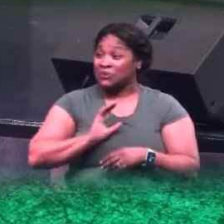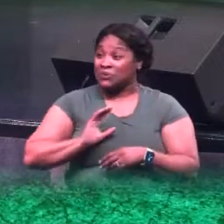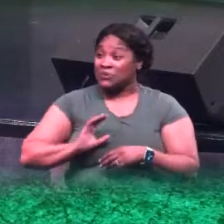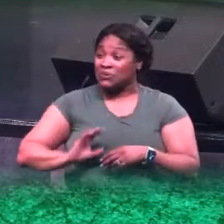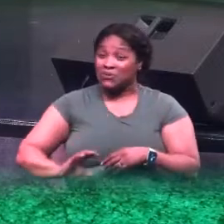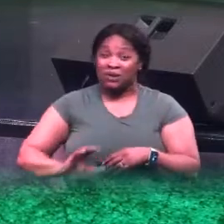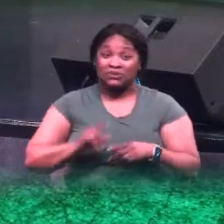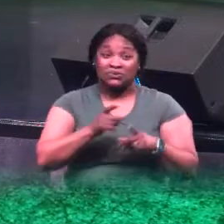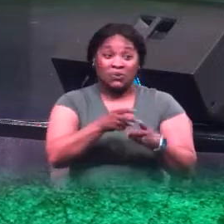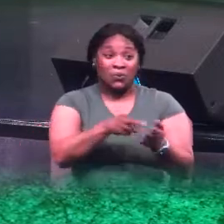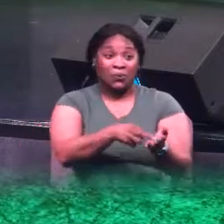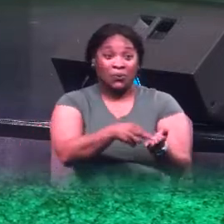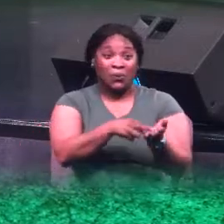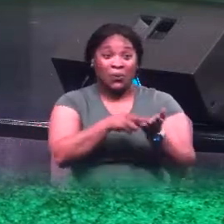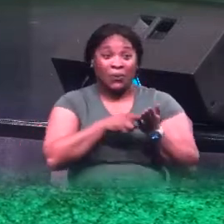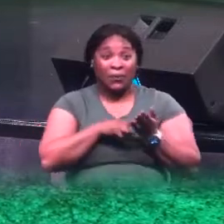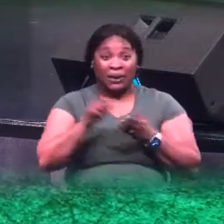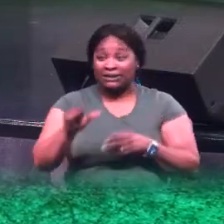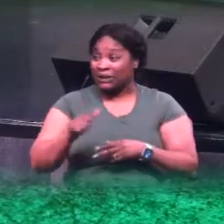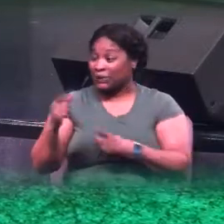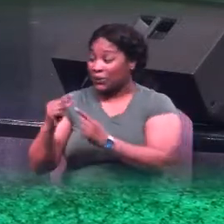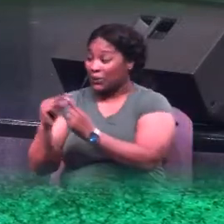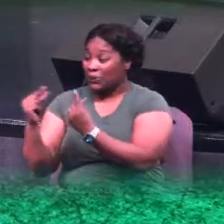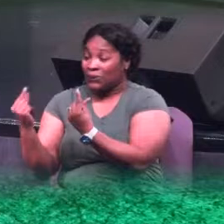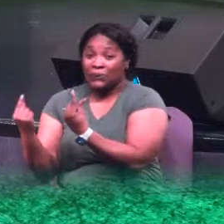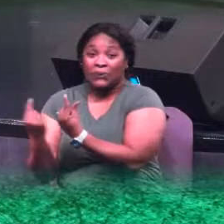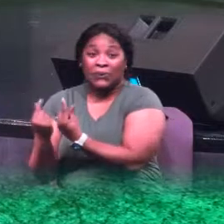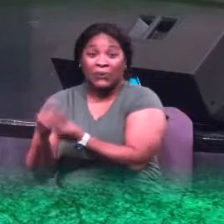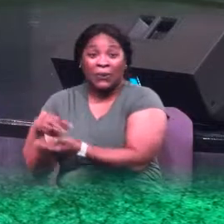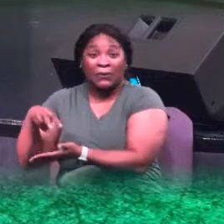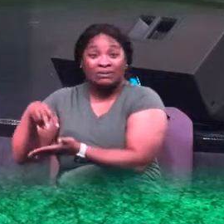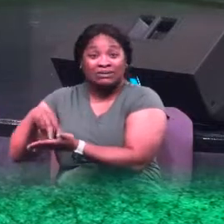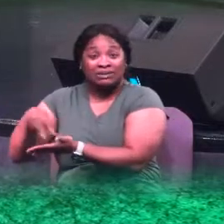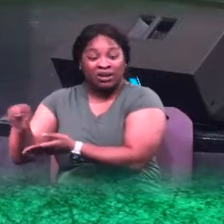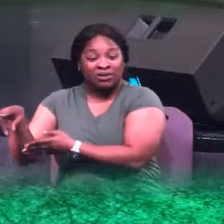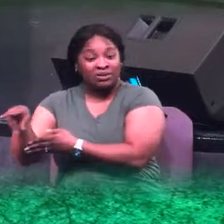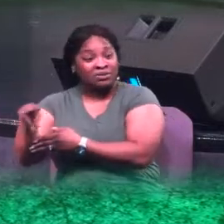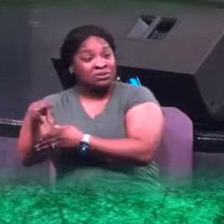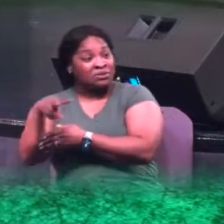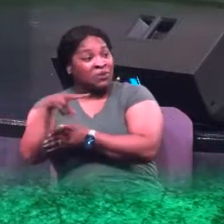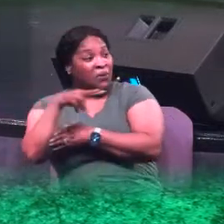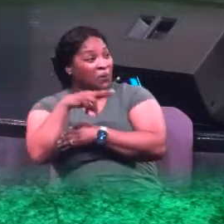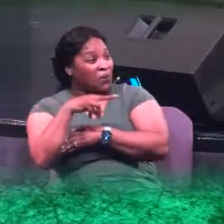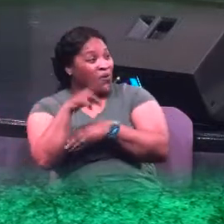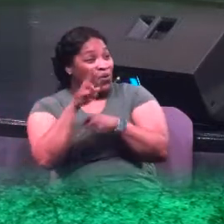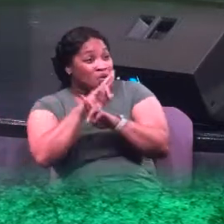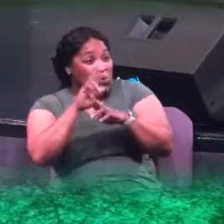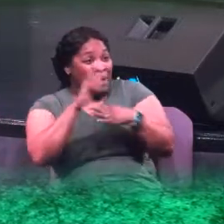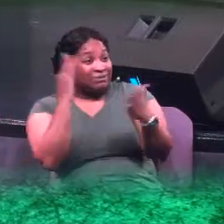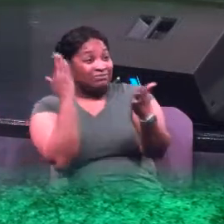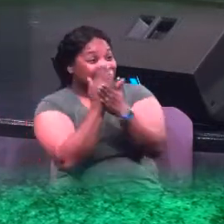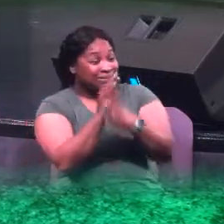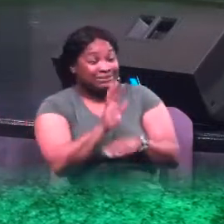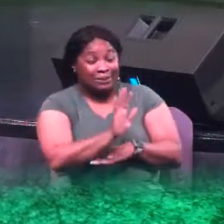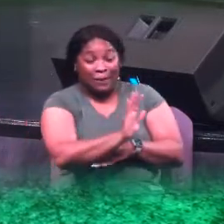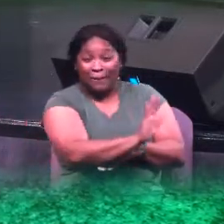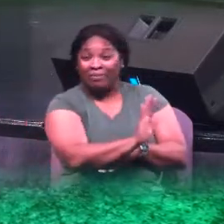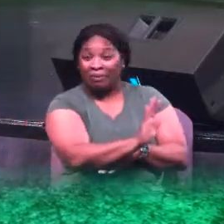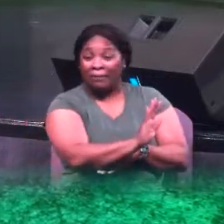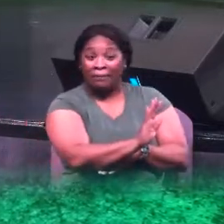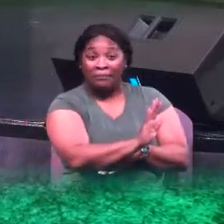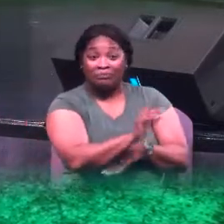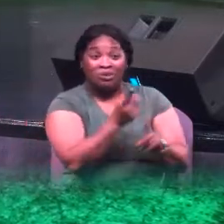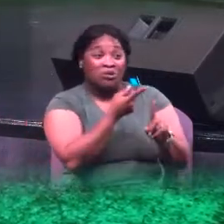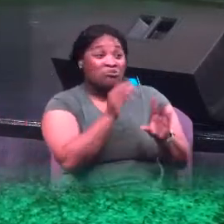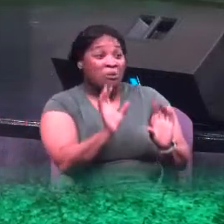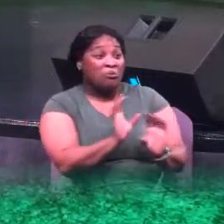Christ's request. And there's another group who's standing by, ready to prevent them